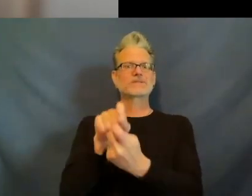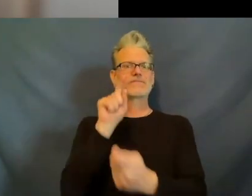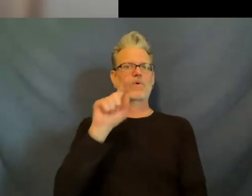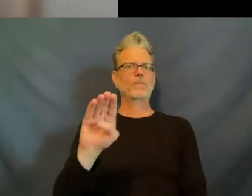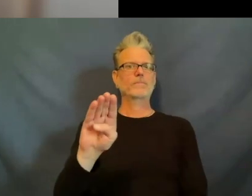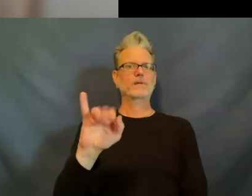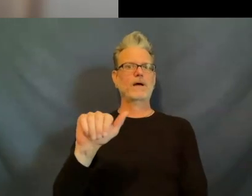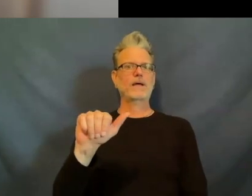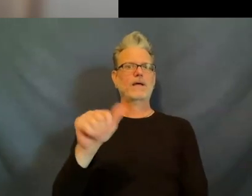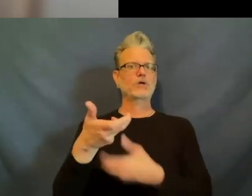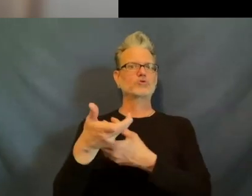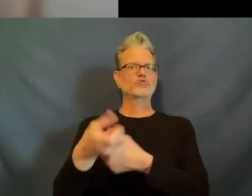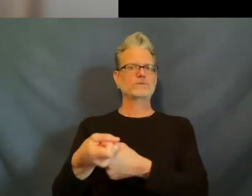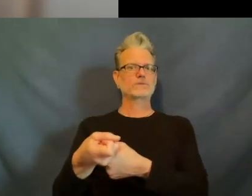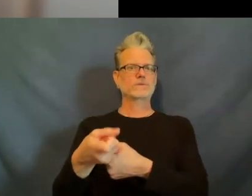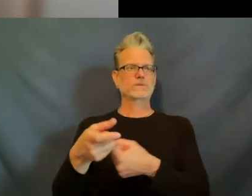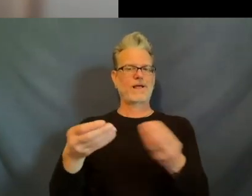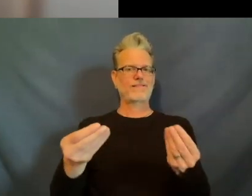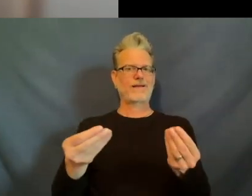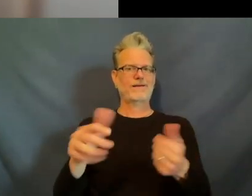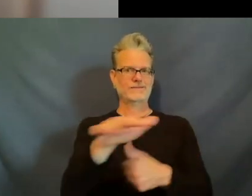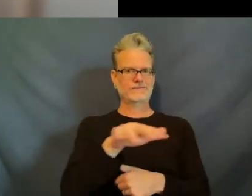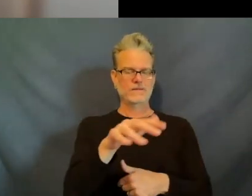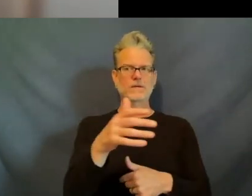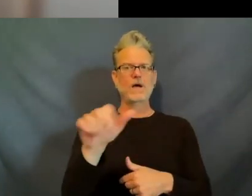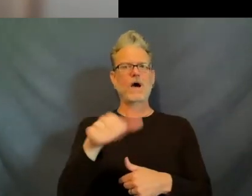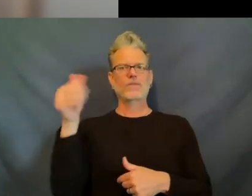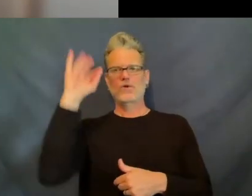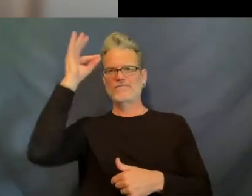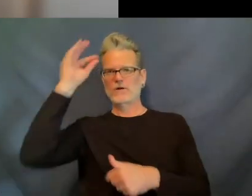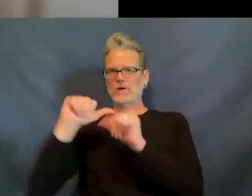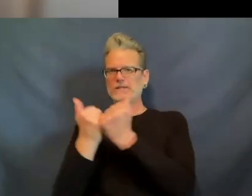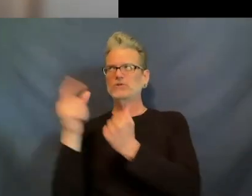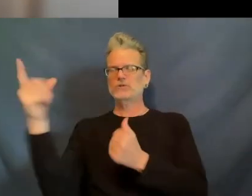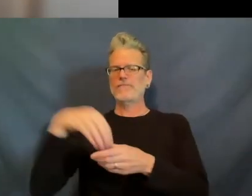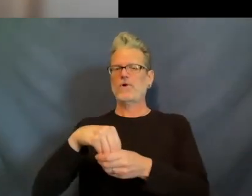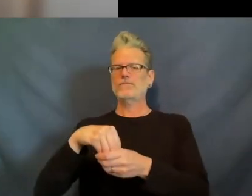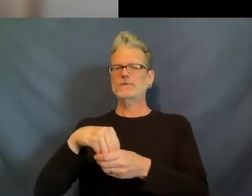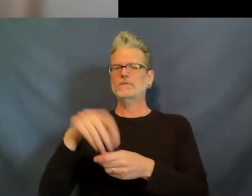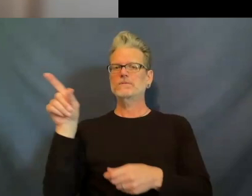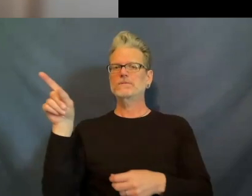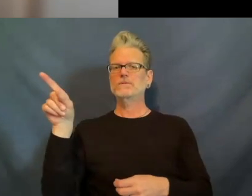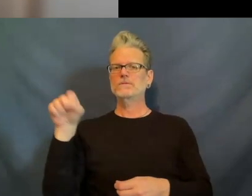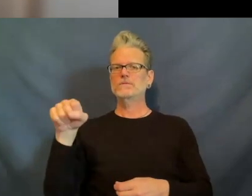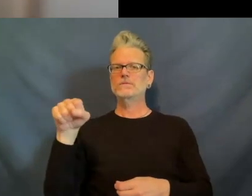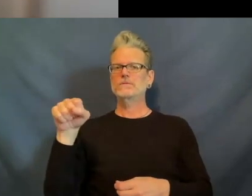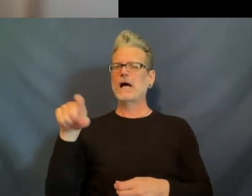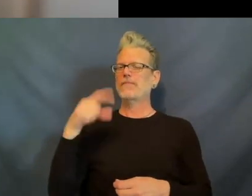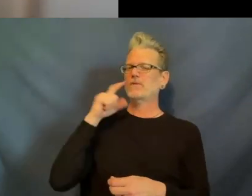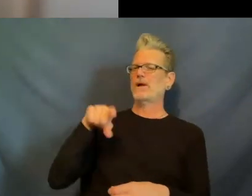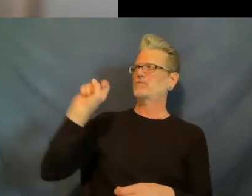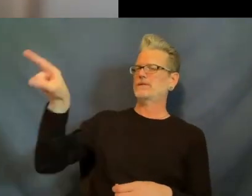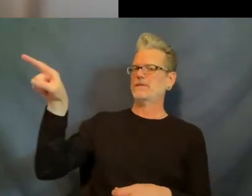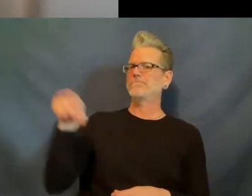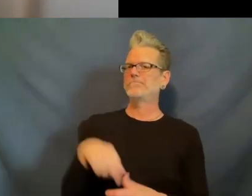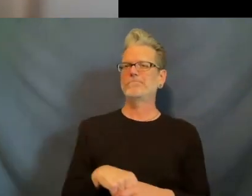lands, there's another federal agency that would be involved there. So I think we definitely need to look into that.